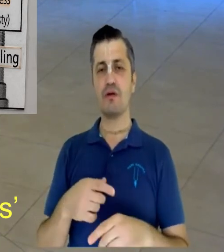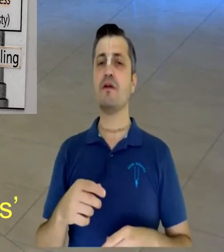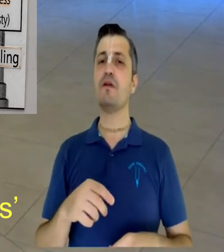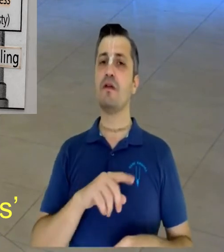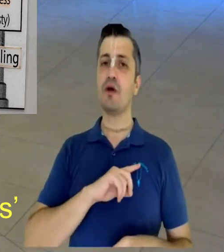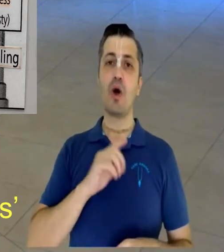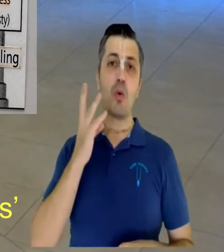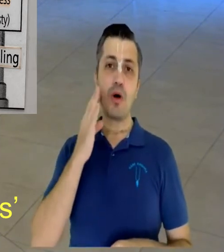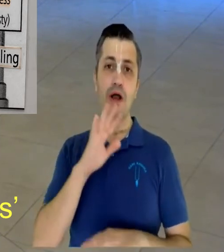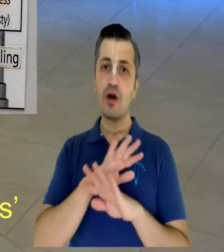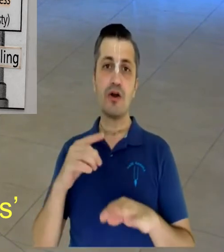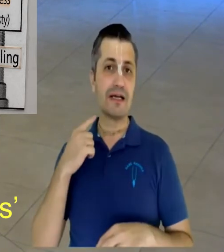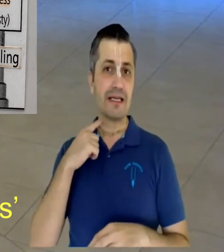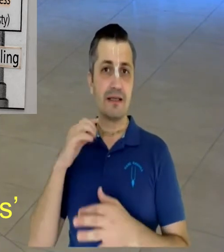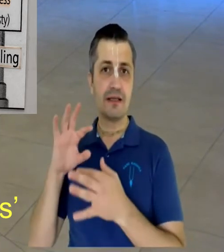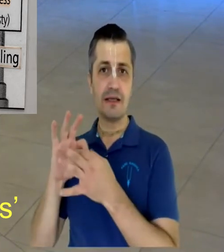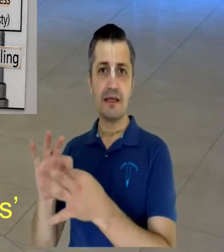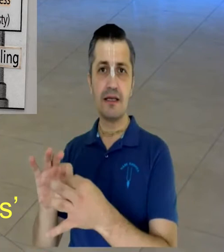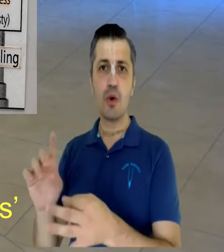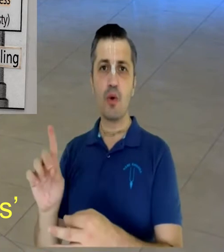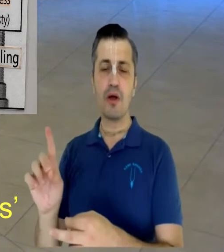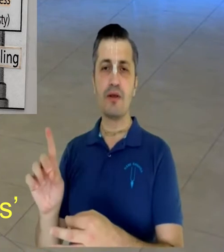so this relates to